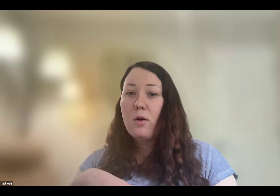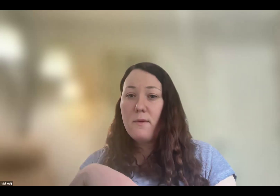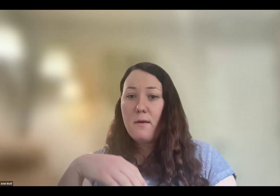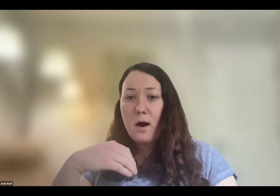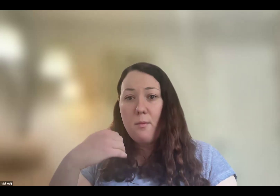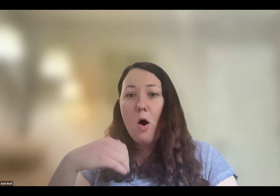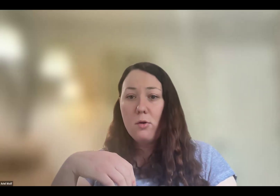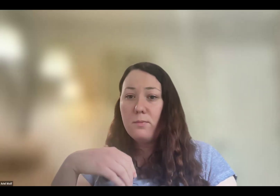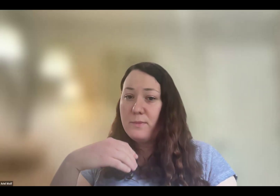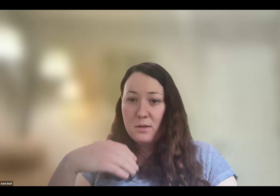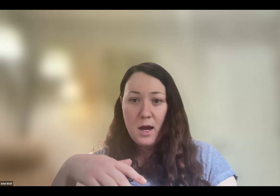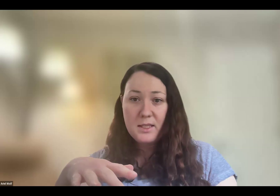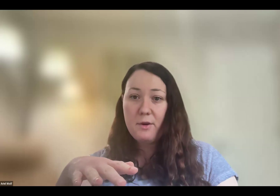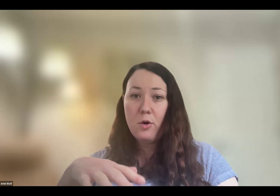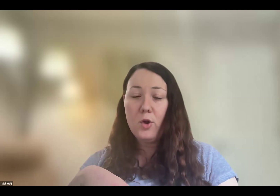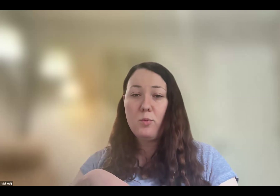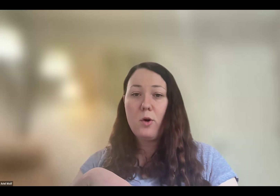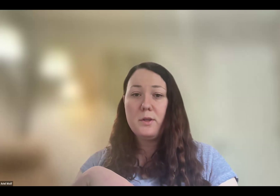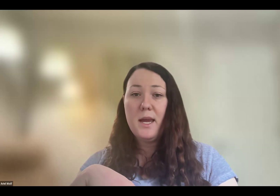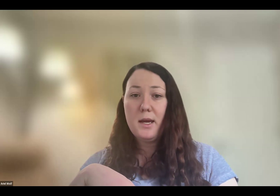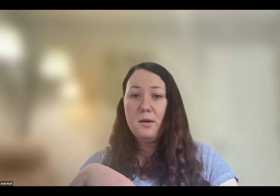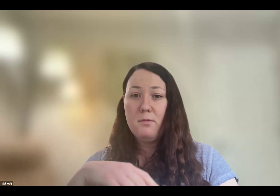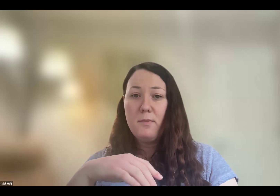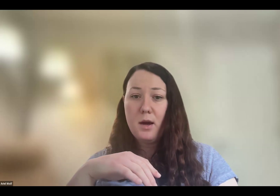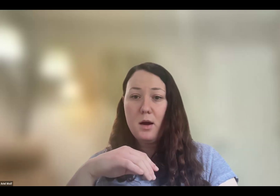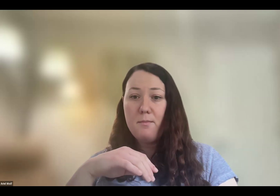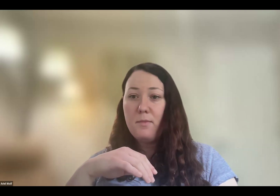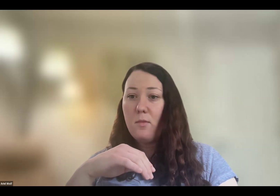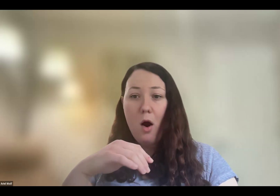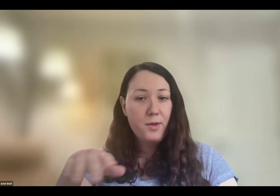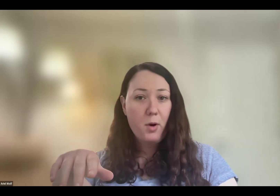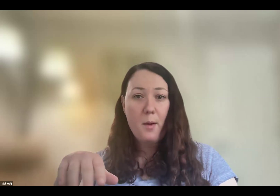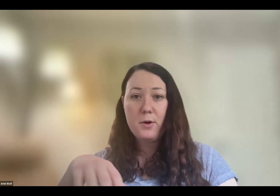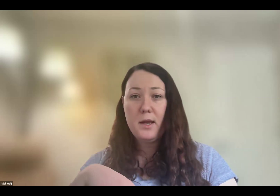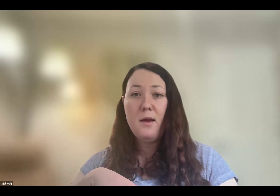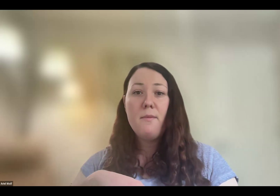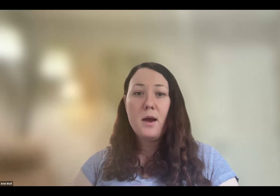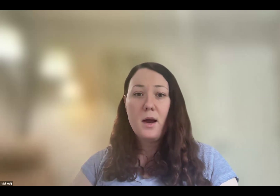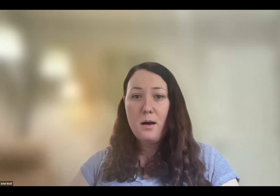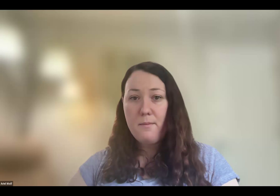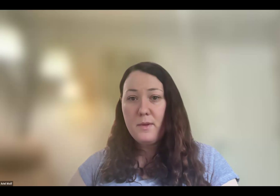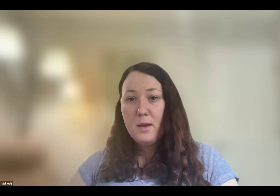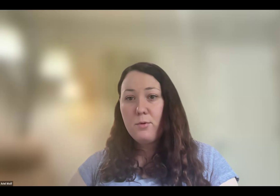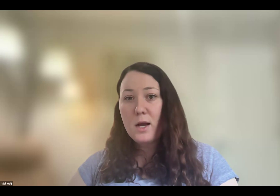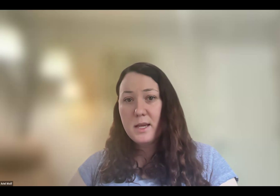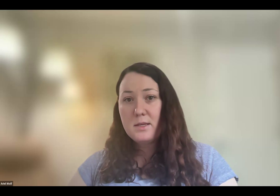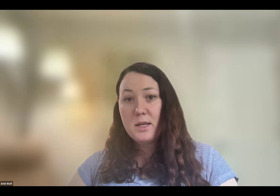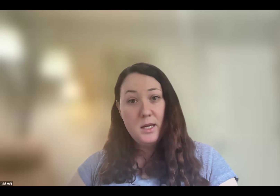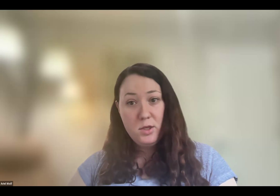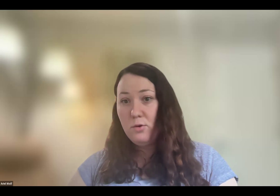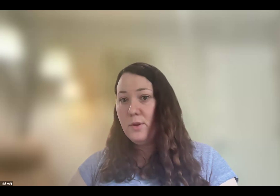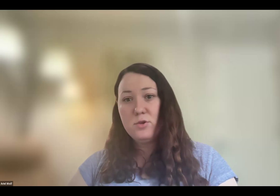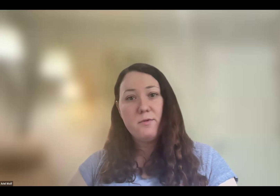So all 7 girls were taken off the property,